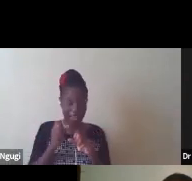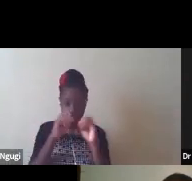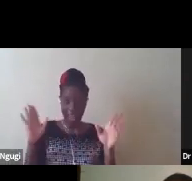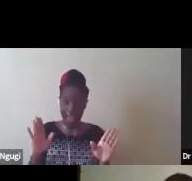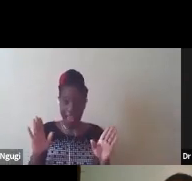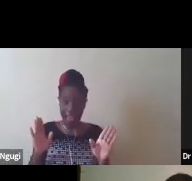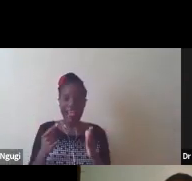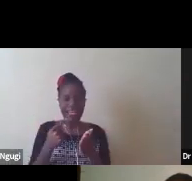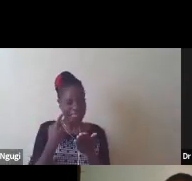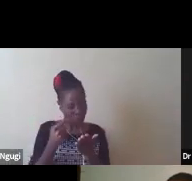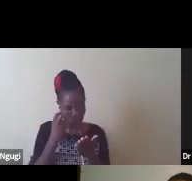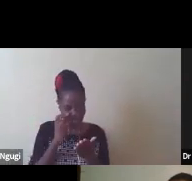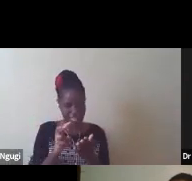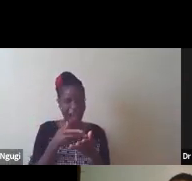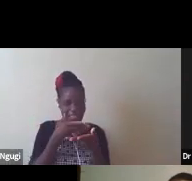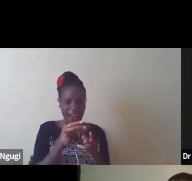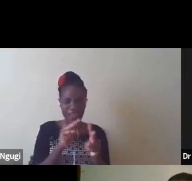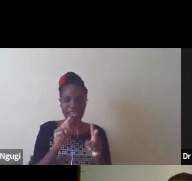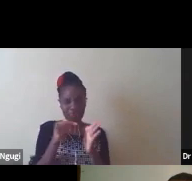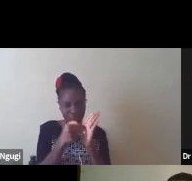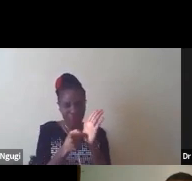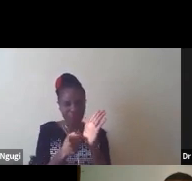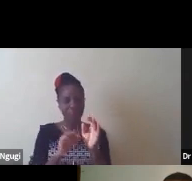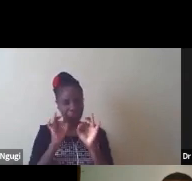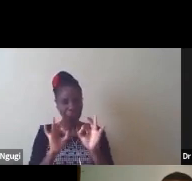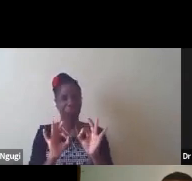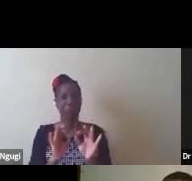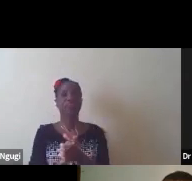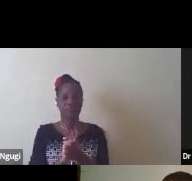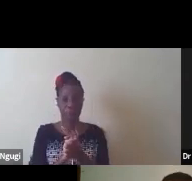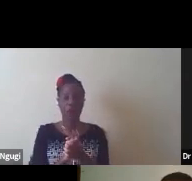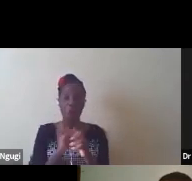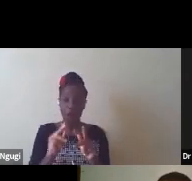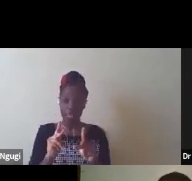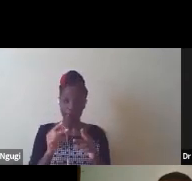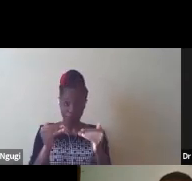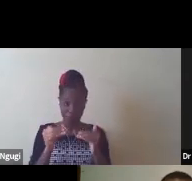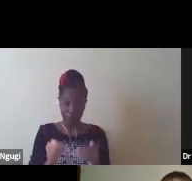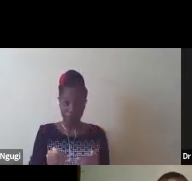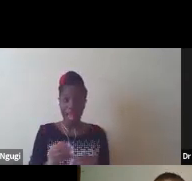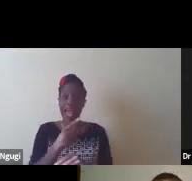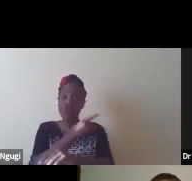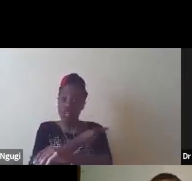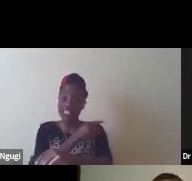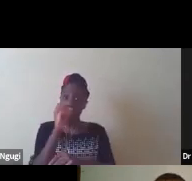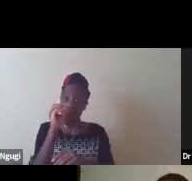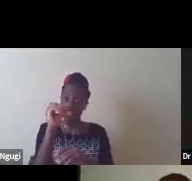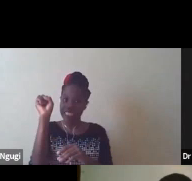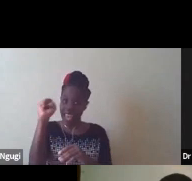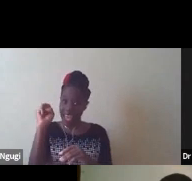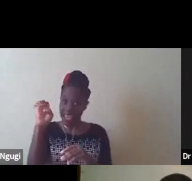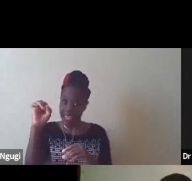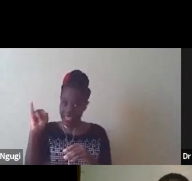detailed, intense answers from Dr. Osei and Dr. Baingana. Now, Dr. Osei, I had a last one for you. What are